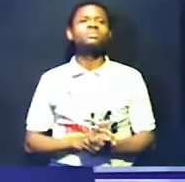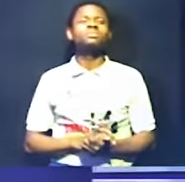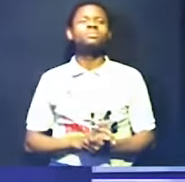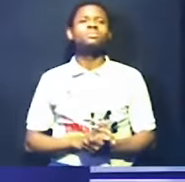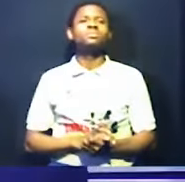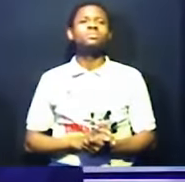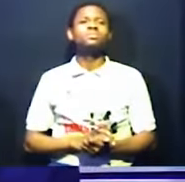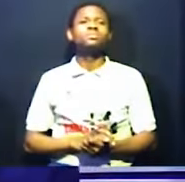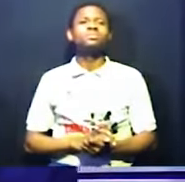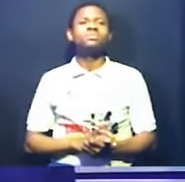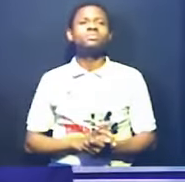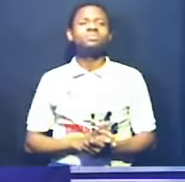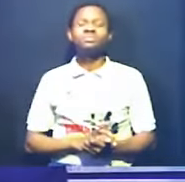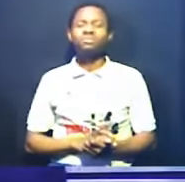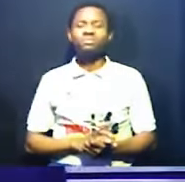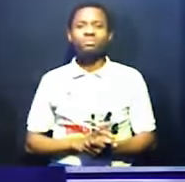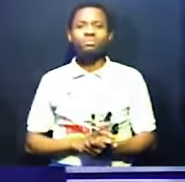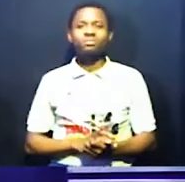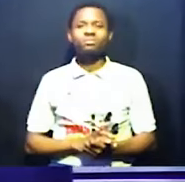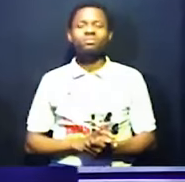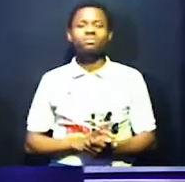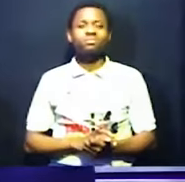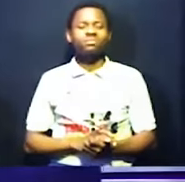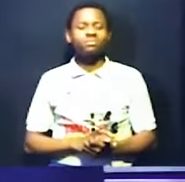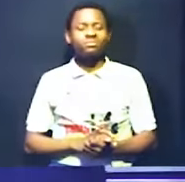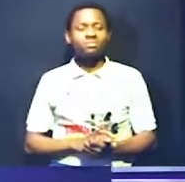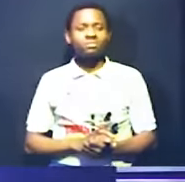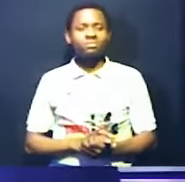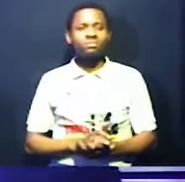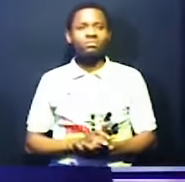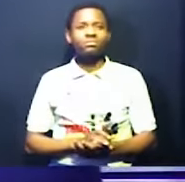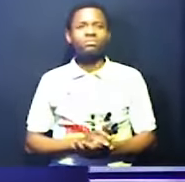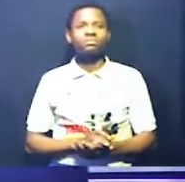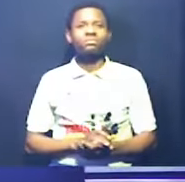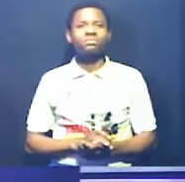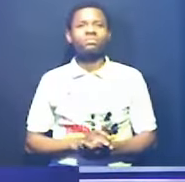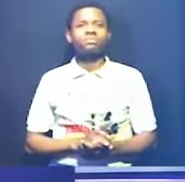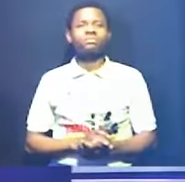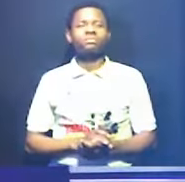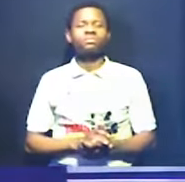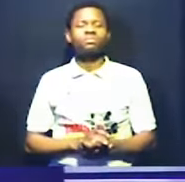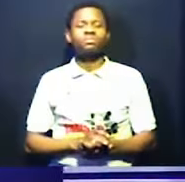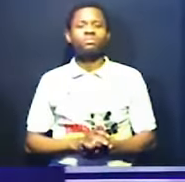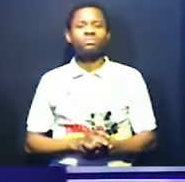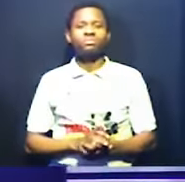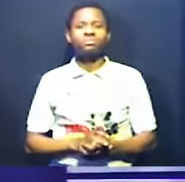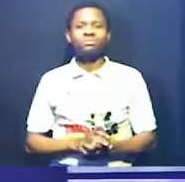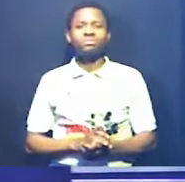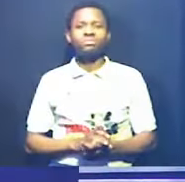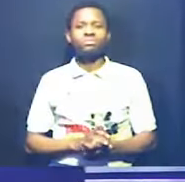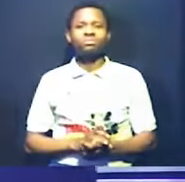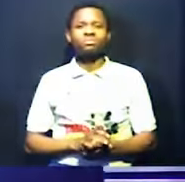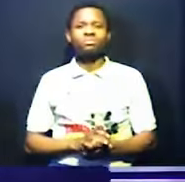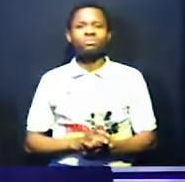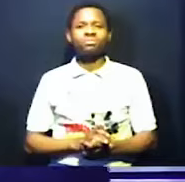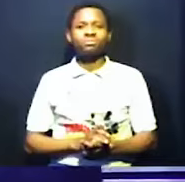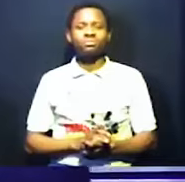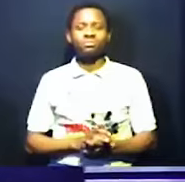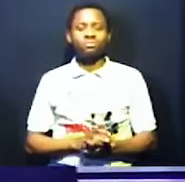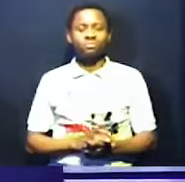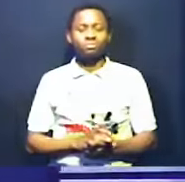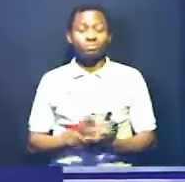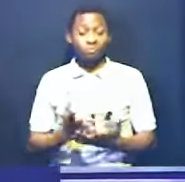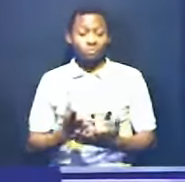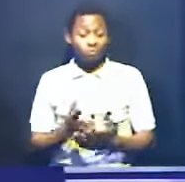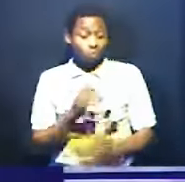say, "Dabre wante say Haggit ba Adonijah ridi hene na yewura David inim hoje." See,